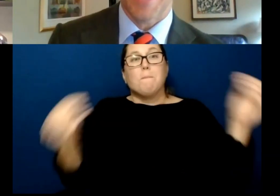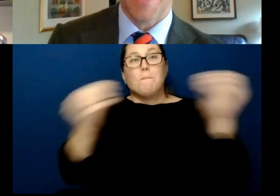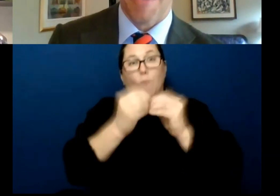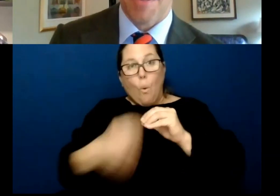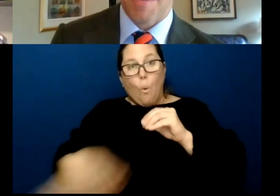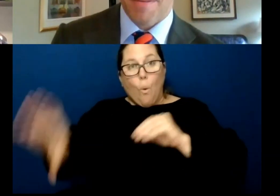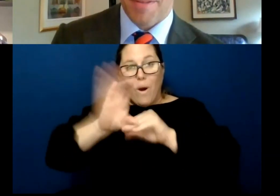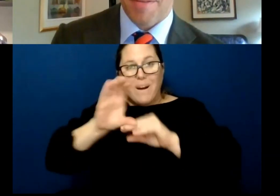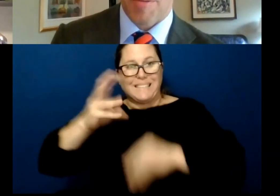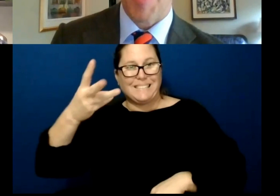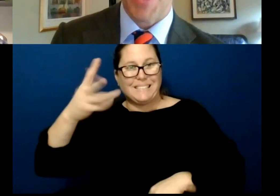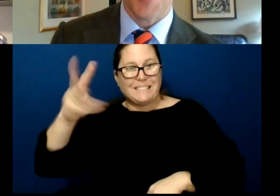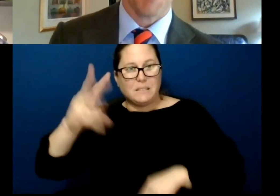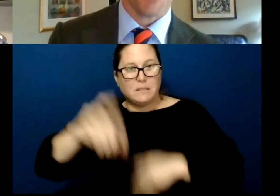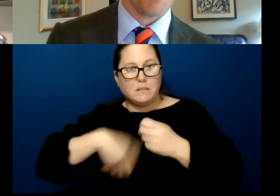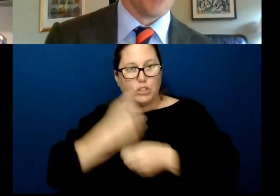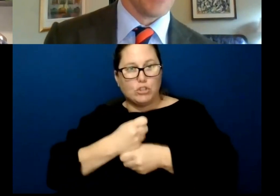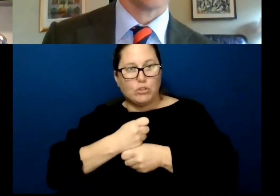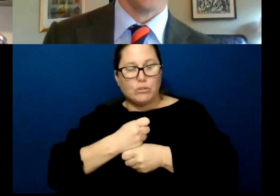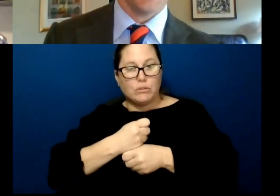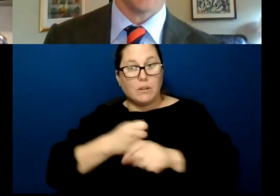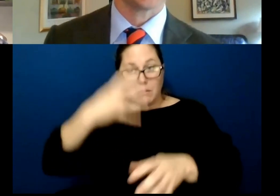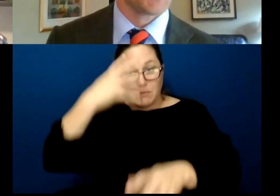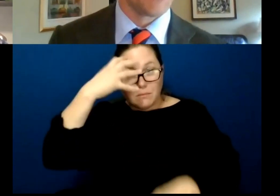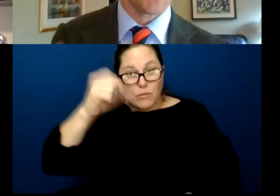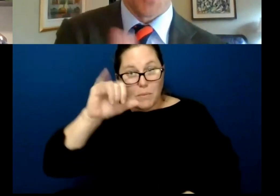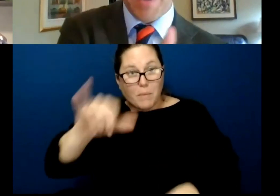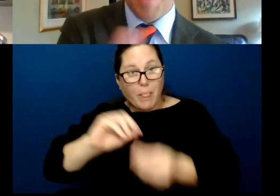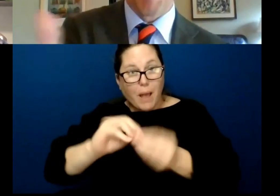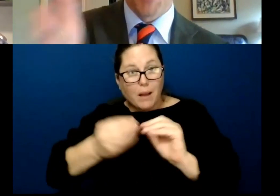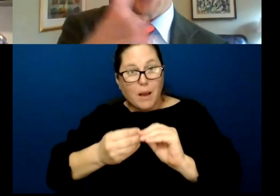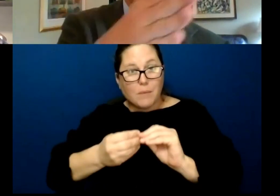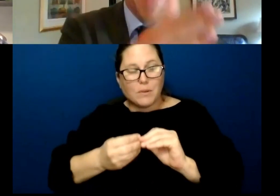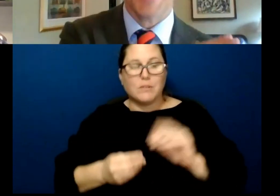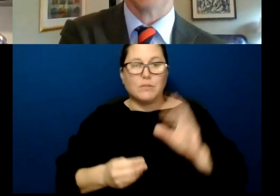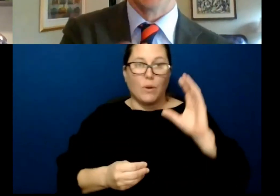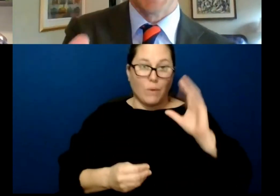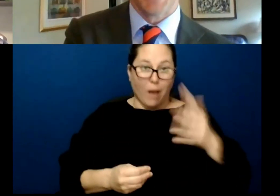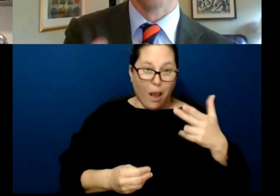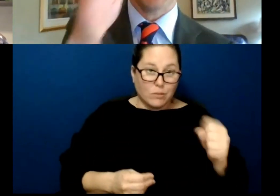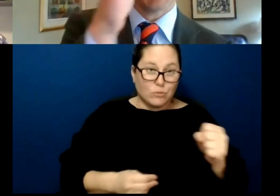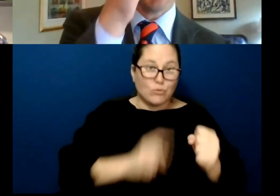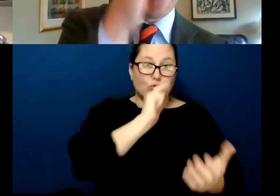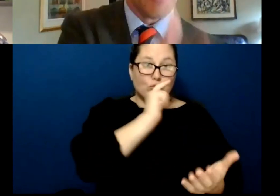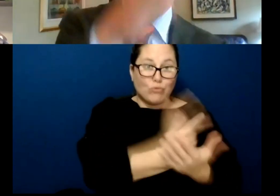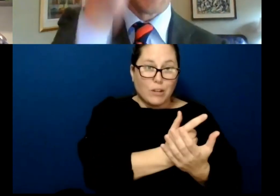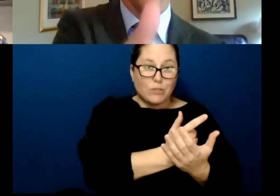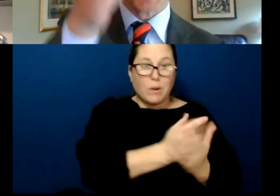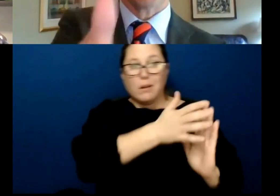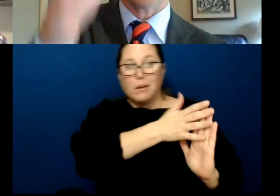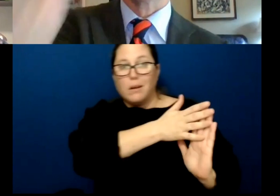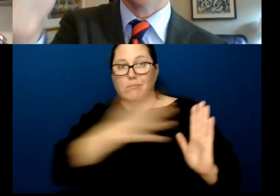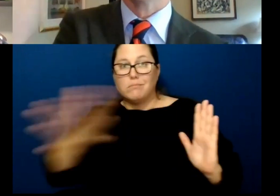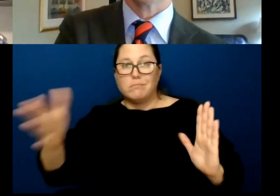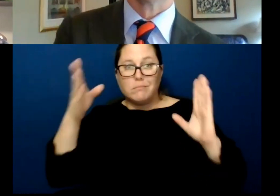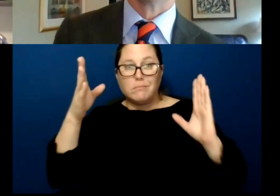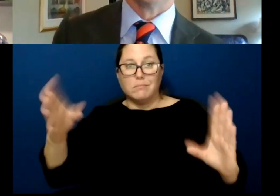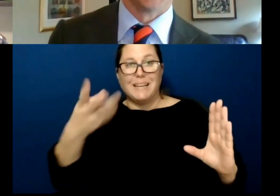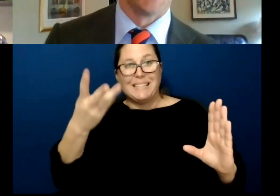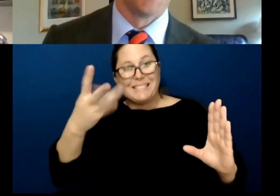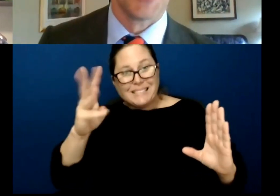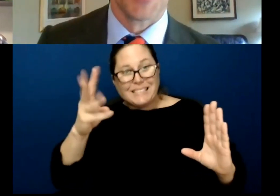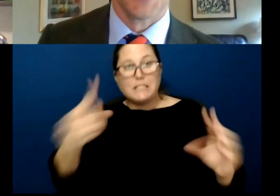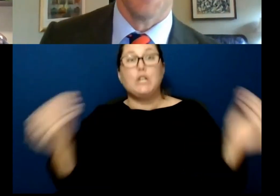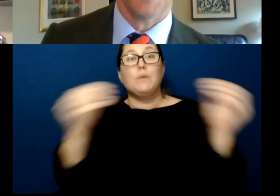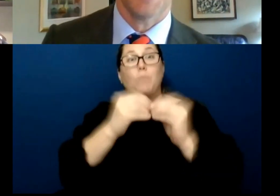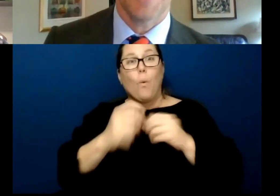16 years after high school. Remember that number, everybody. Go ahead. So tell us, that's a lot of time, but tell us the spots along the 16.